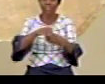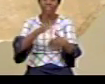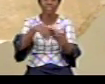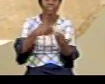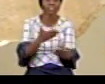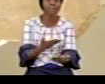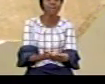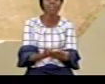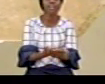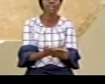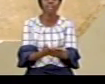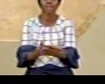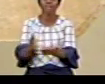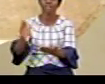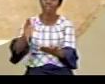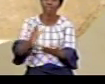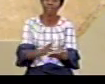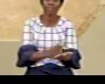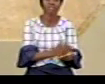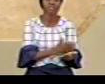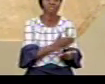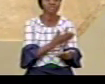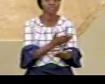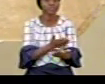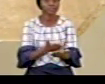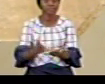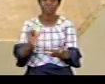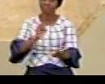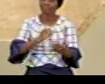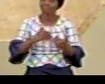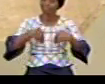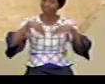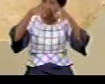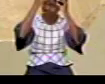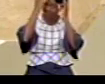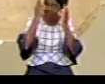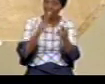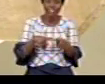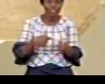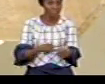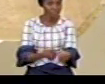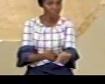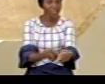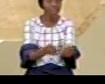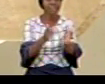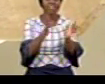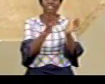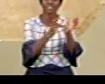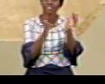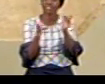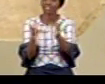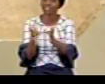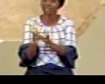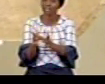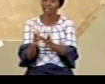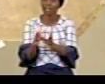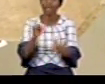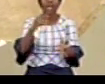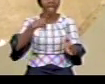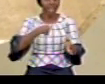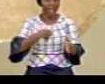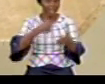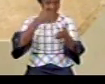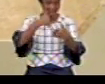all in all. I have decided to follow